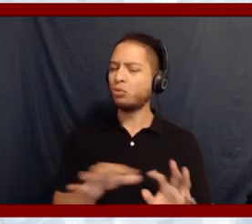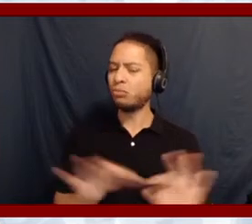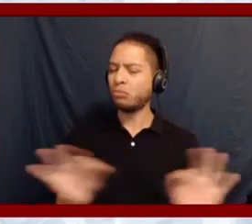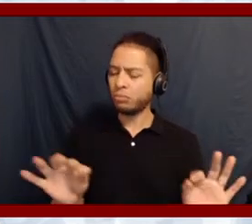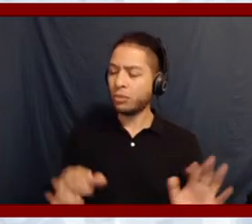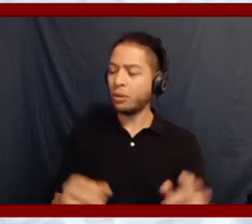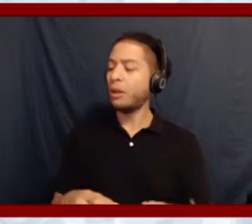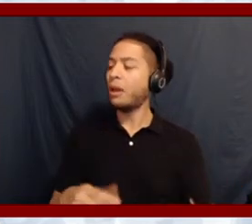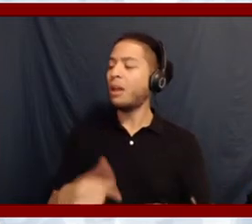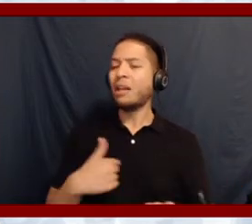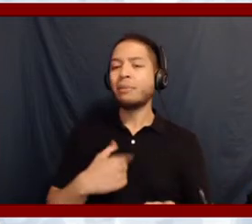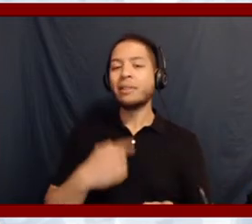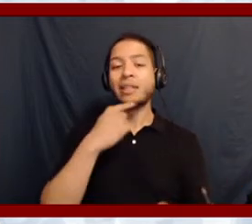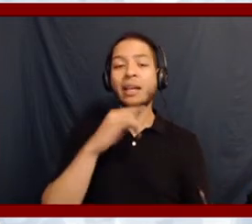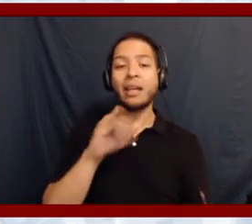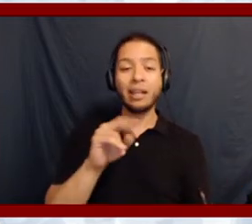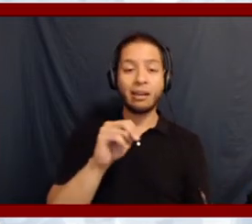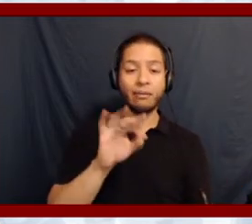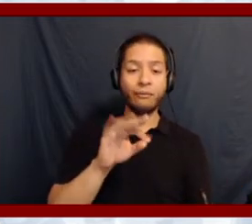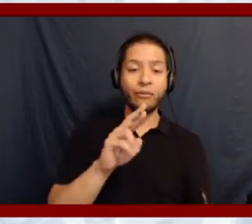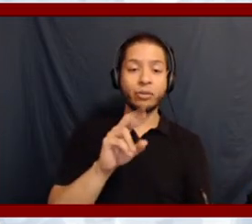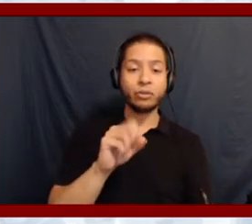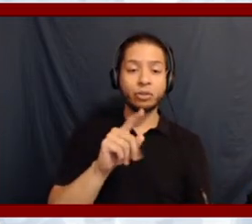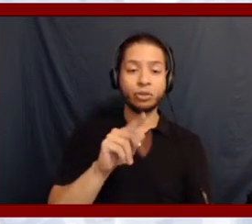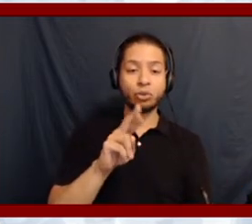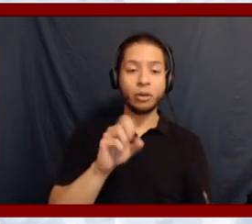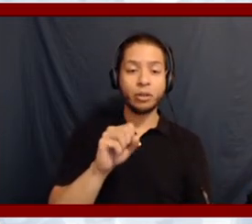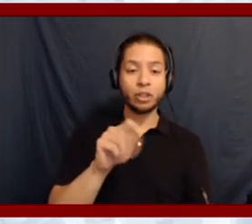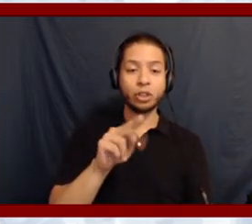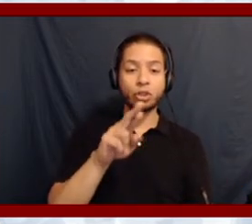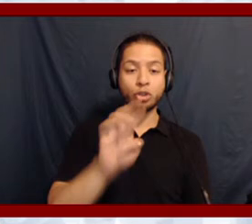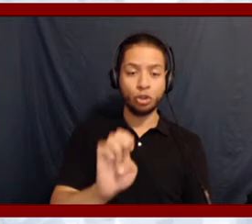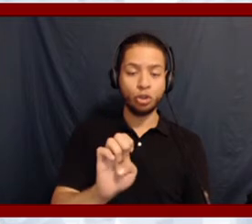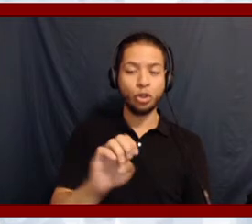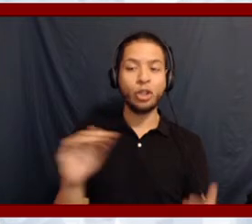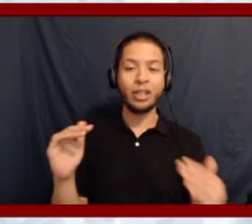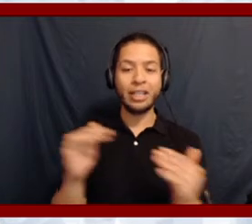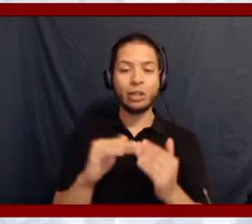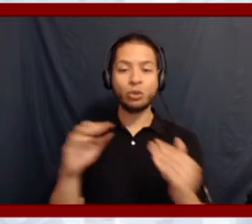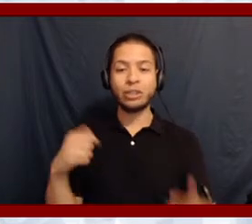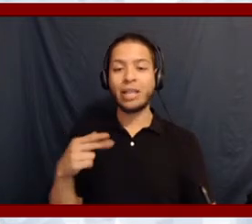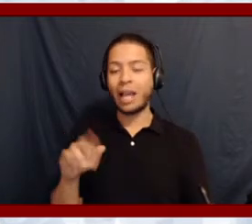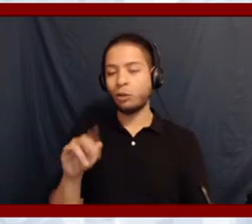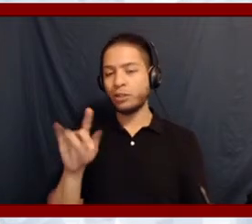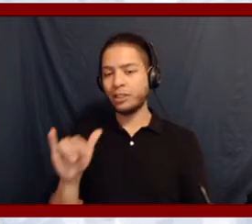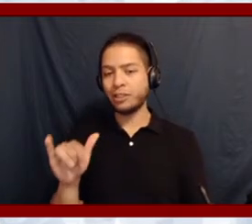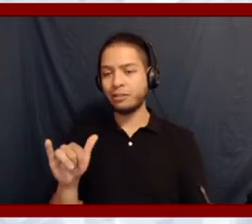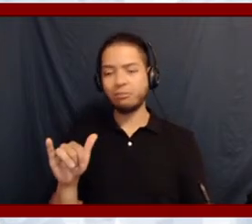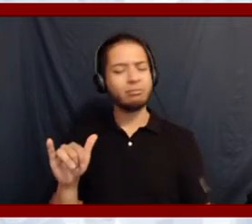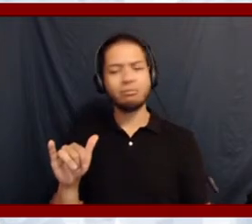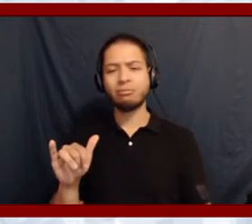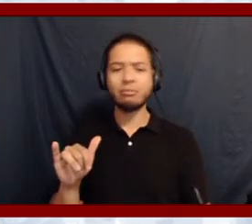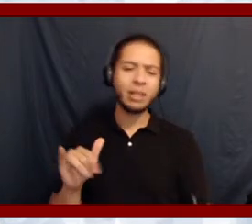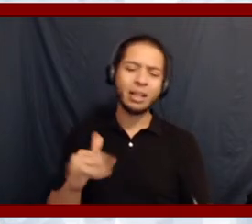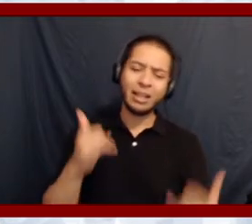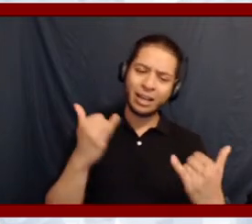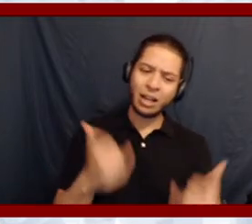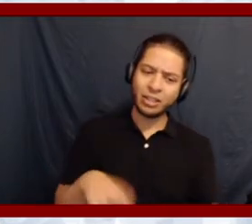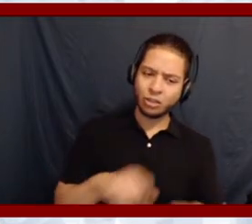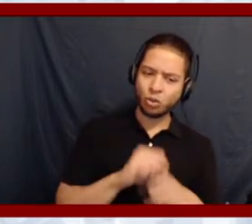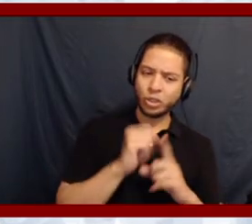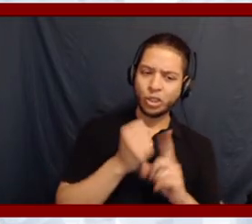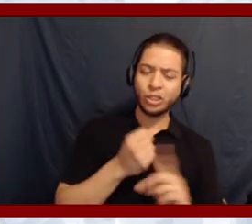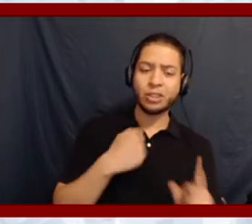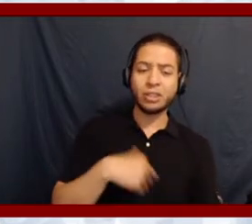say infrastructure is equity, right? But in this case, reopening is equity. Ensuring that we can get our students back on